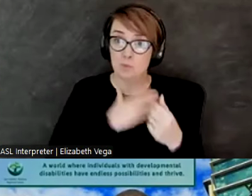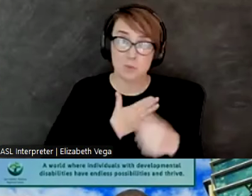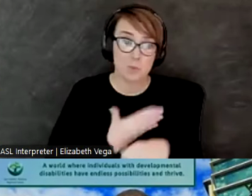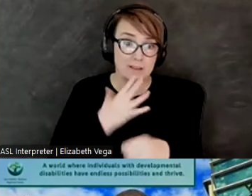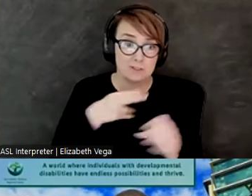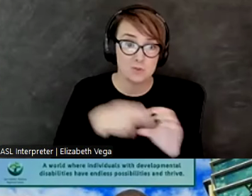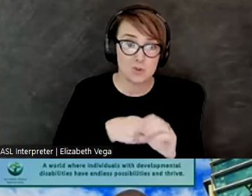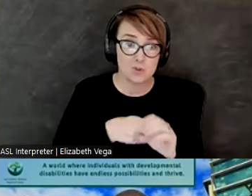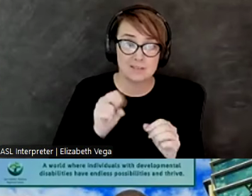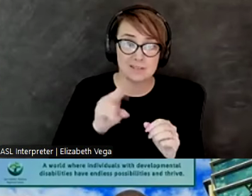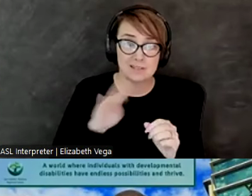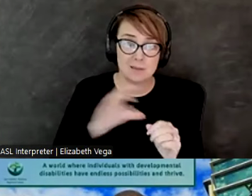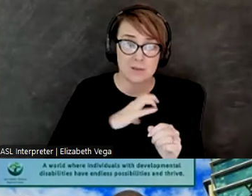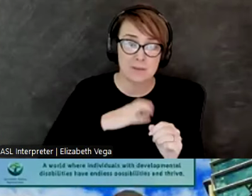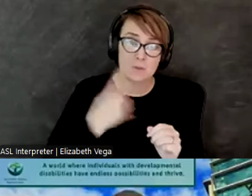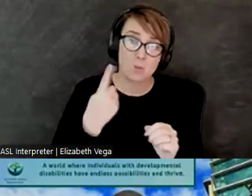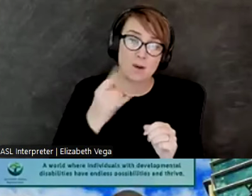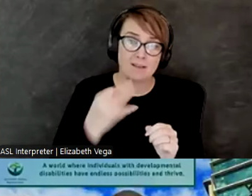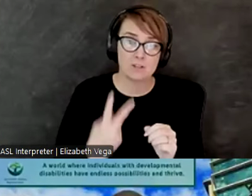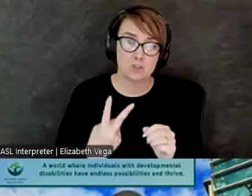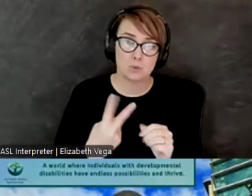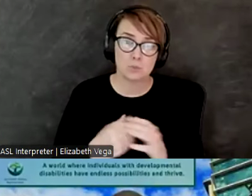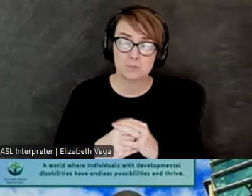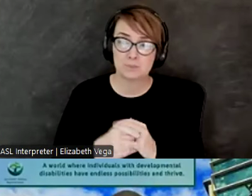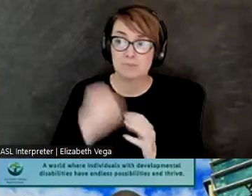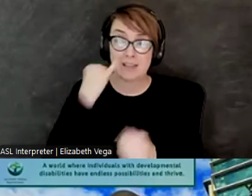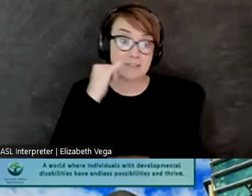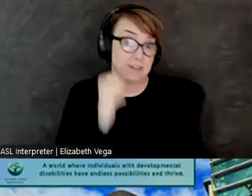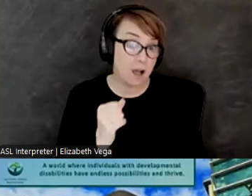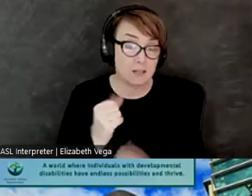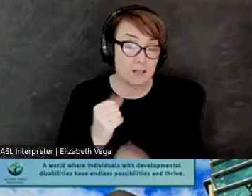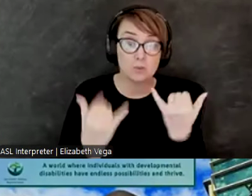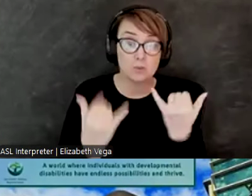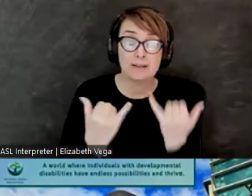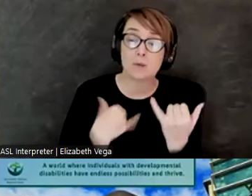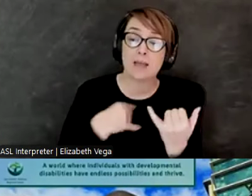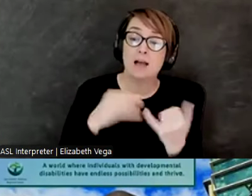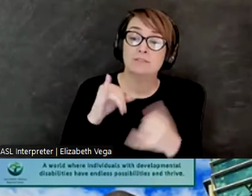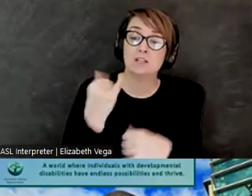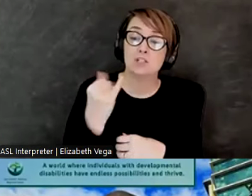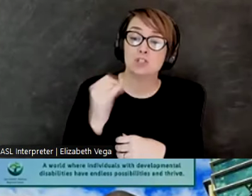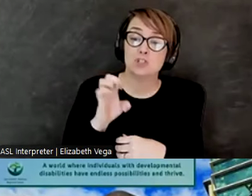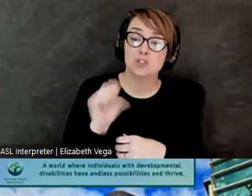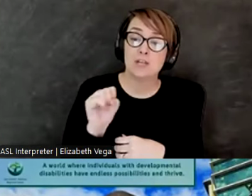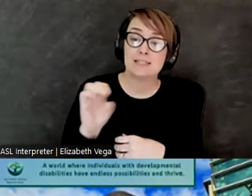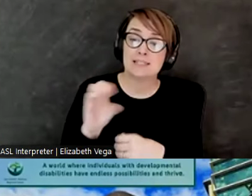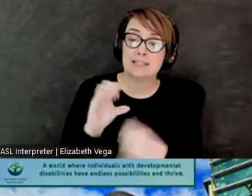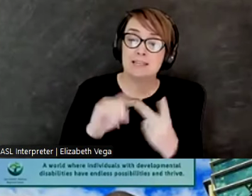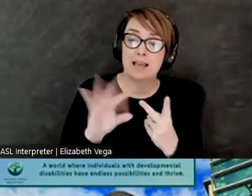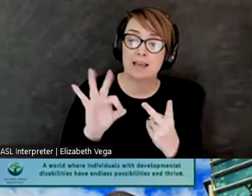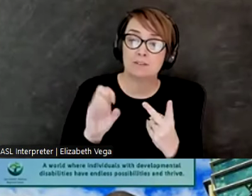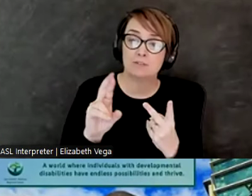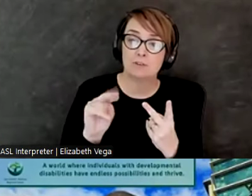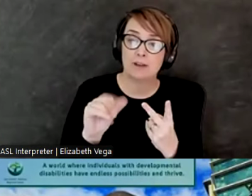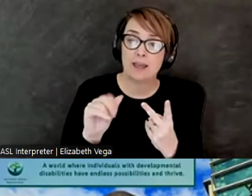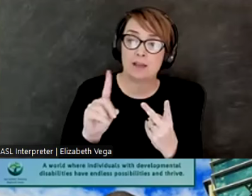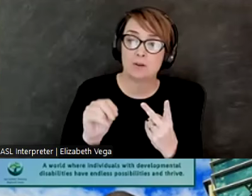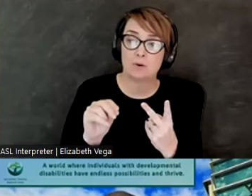Jesse and Fernando as our as the discussed representatives. Again, nothing yet voted on.